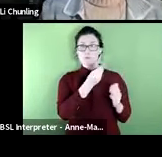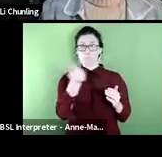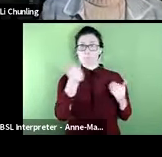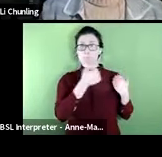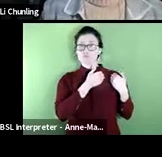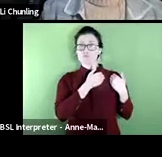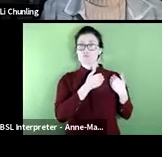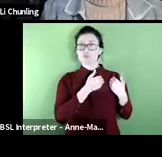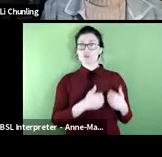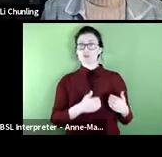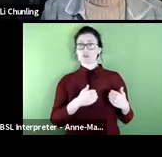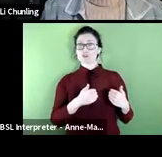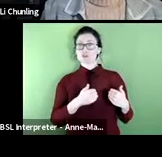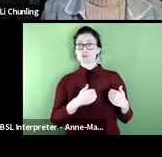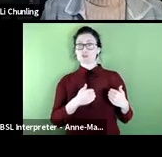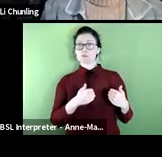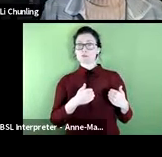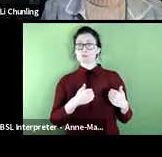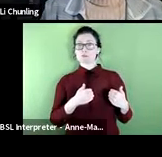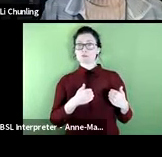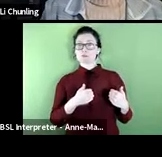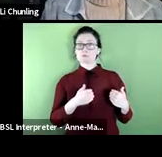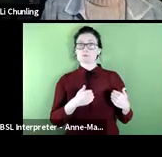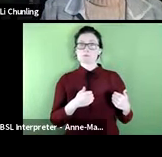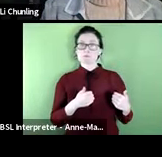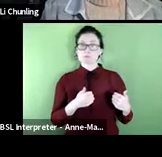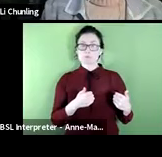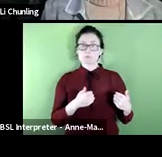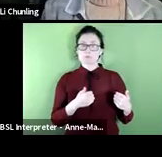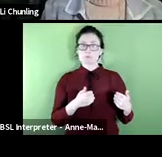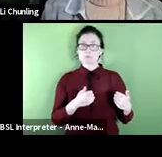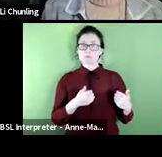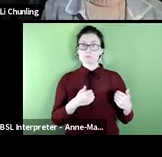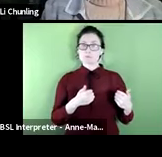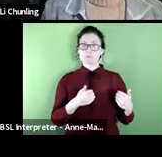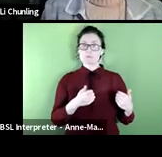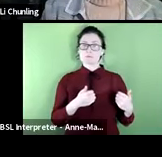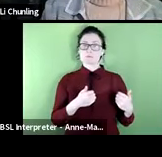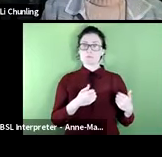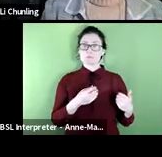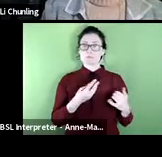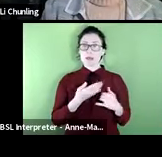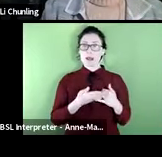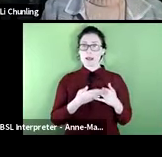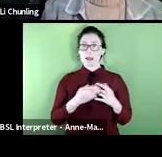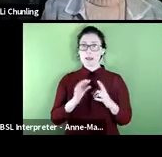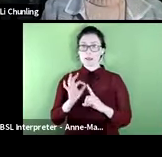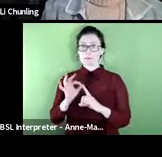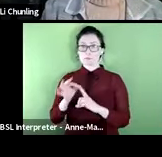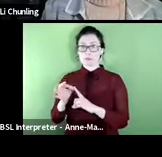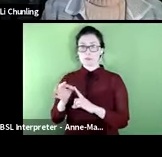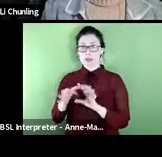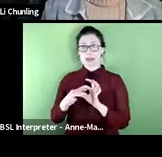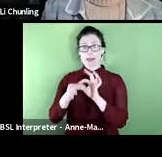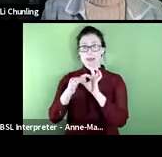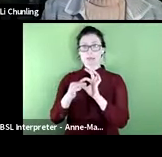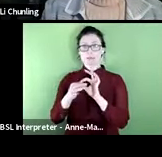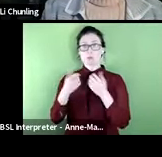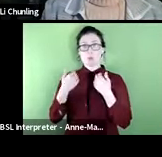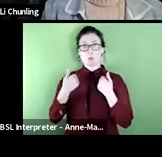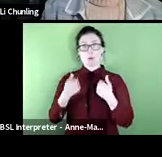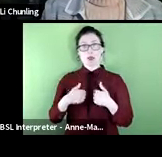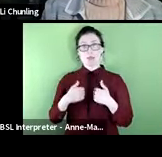on the very super rich, and it's a weapon. Just to finish on wealth